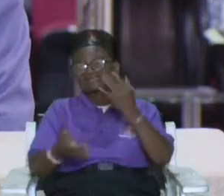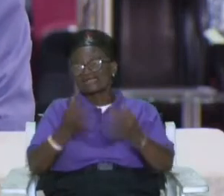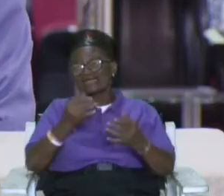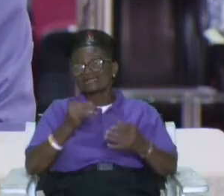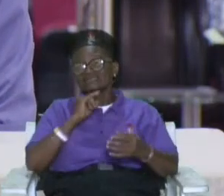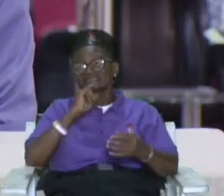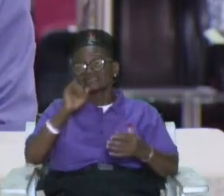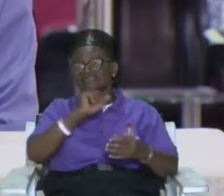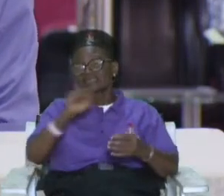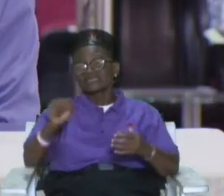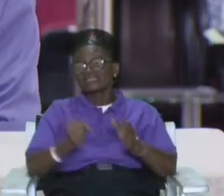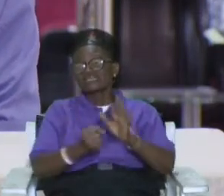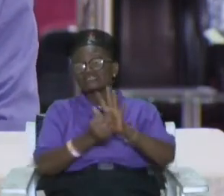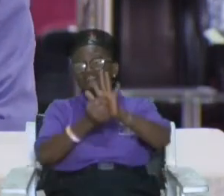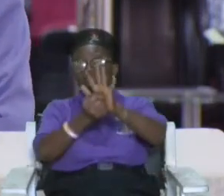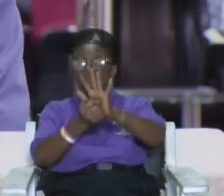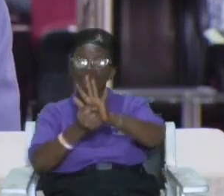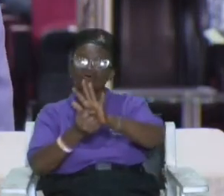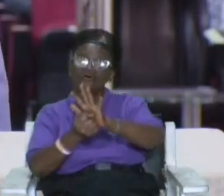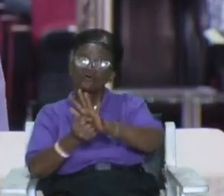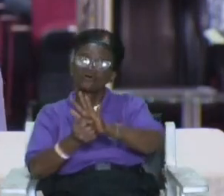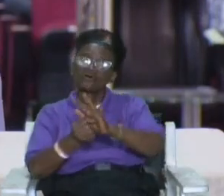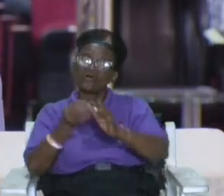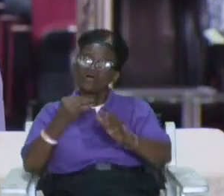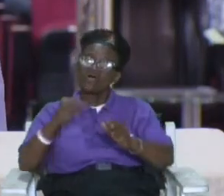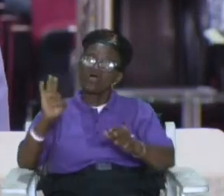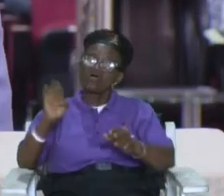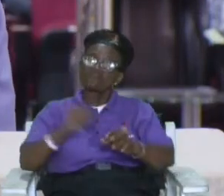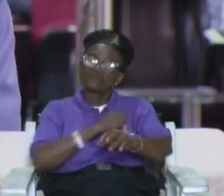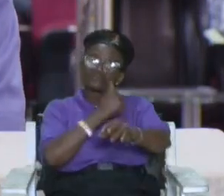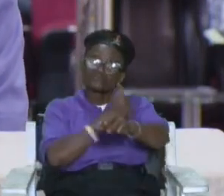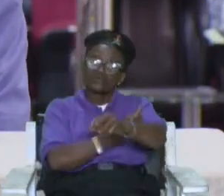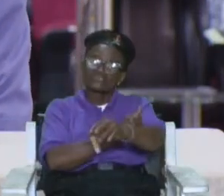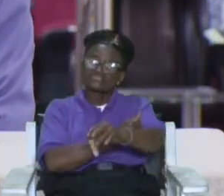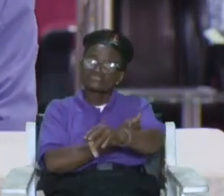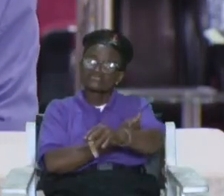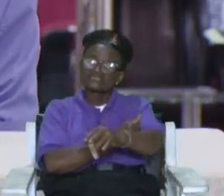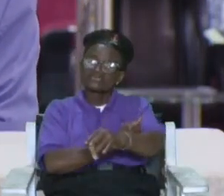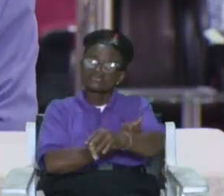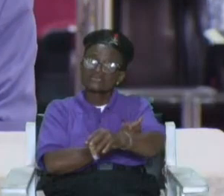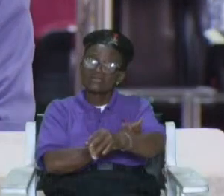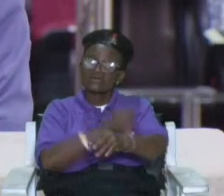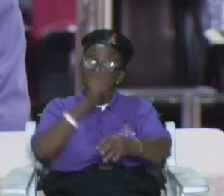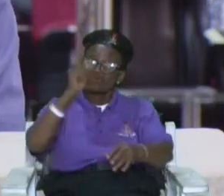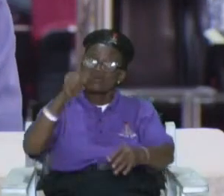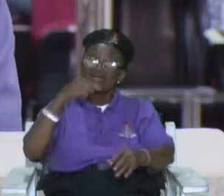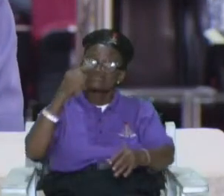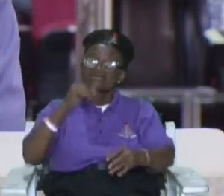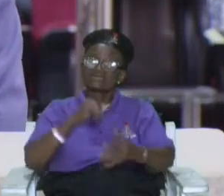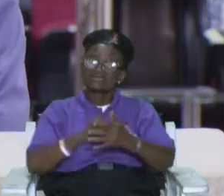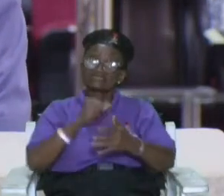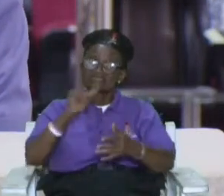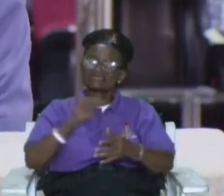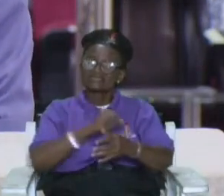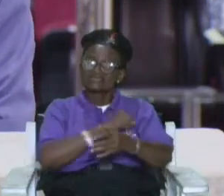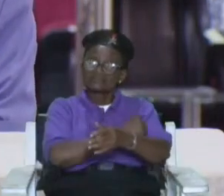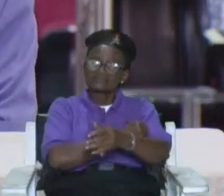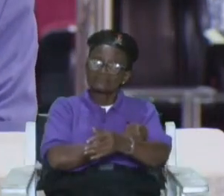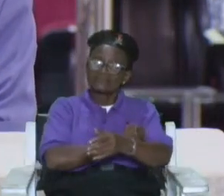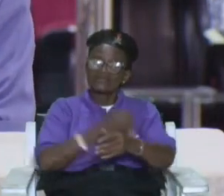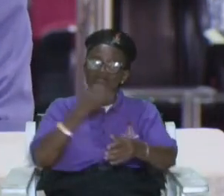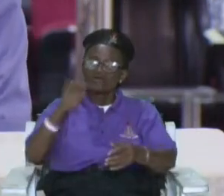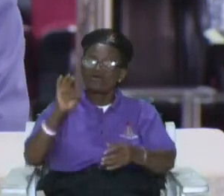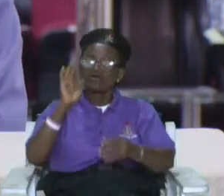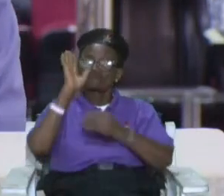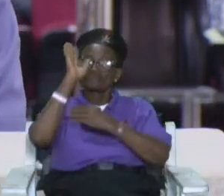is a symbol of authority. One said, it's a symbol of